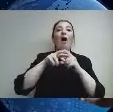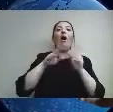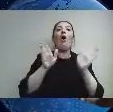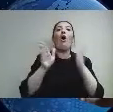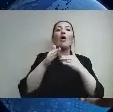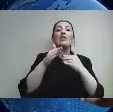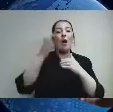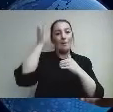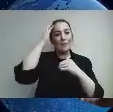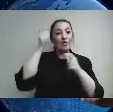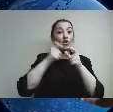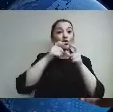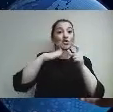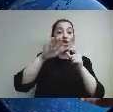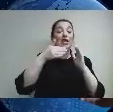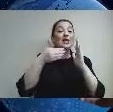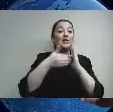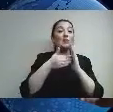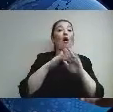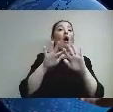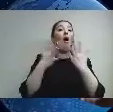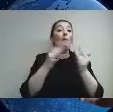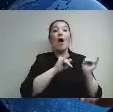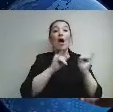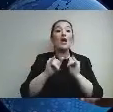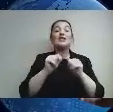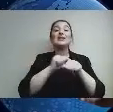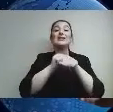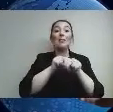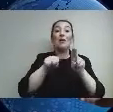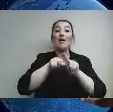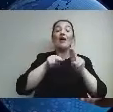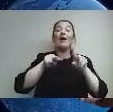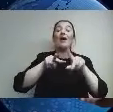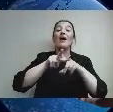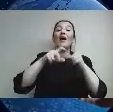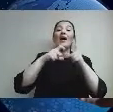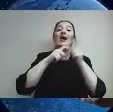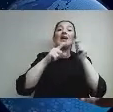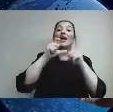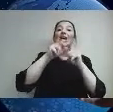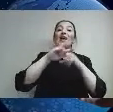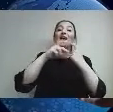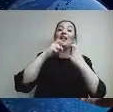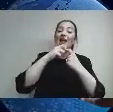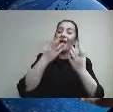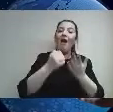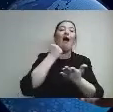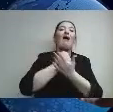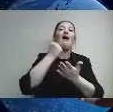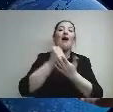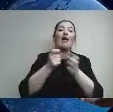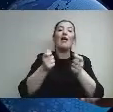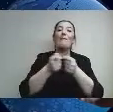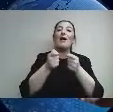Garanti BBVA, and economist. Uh,